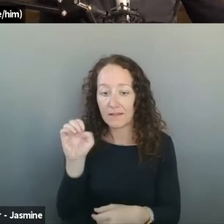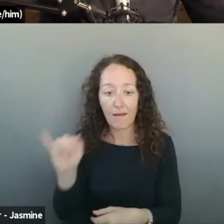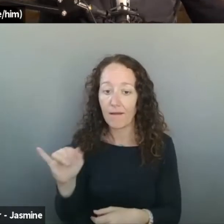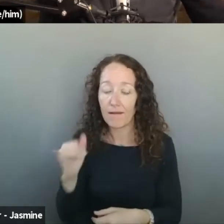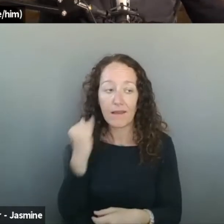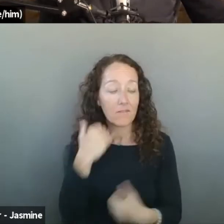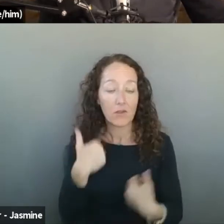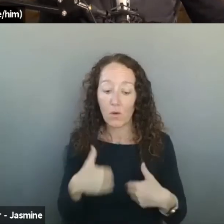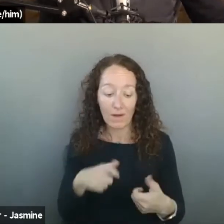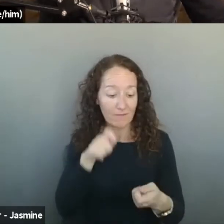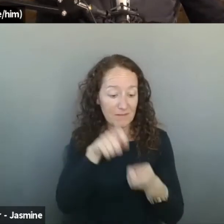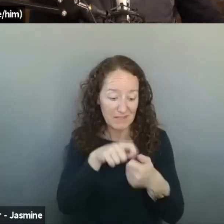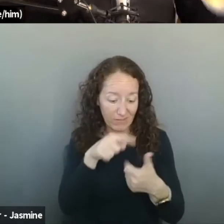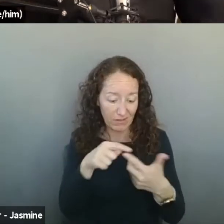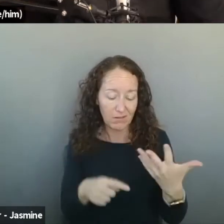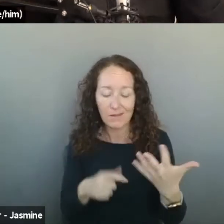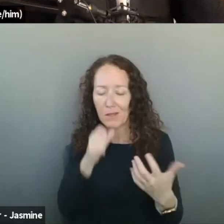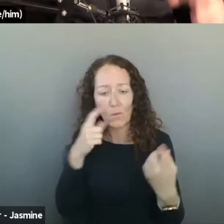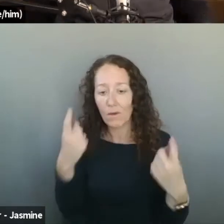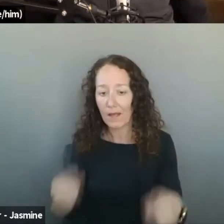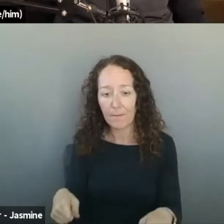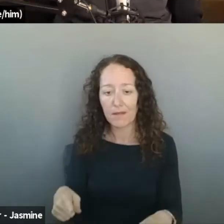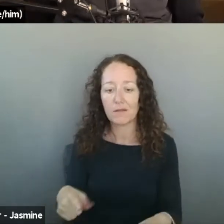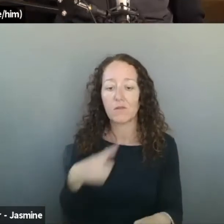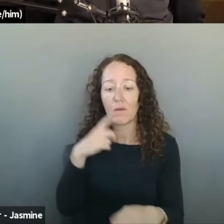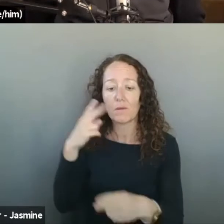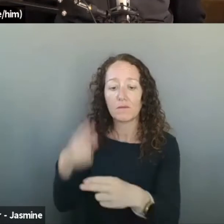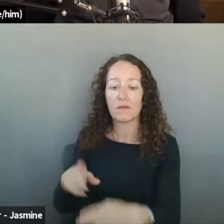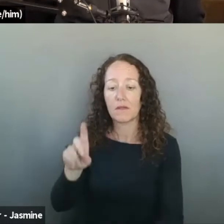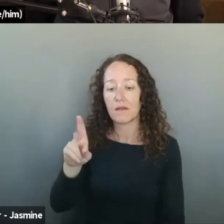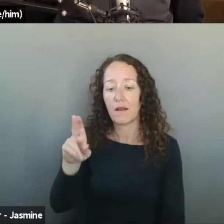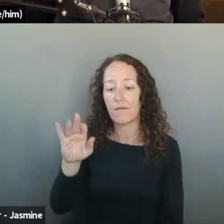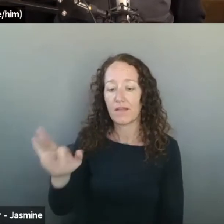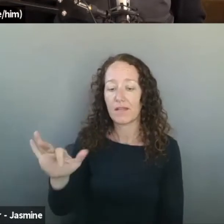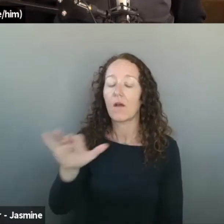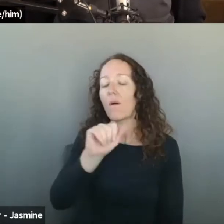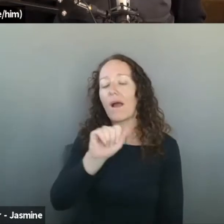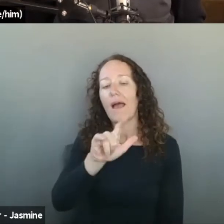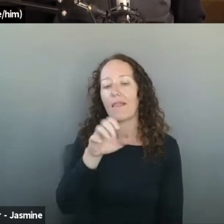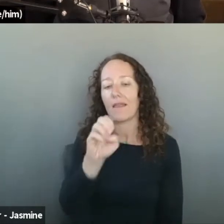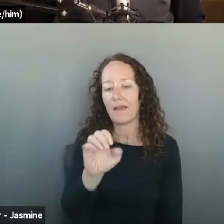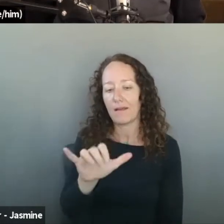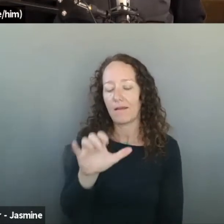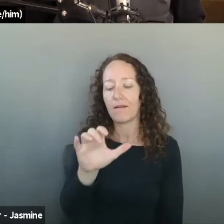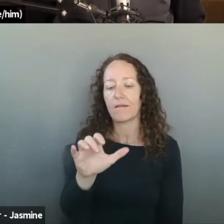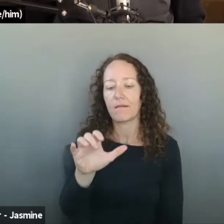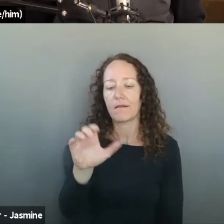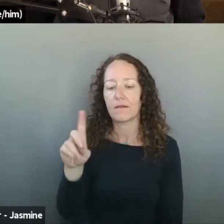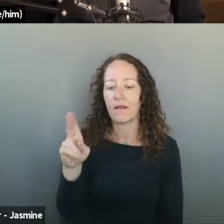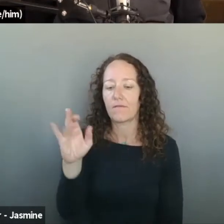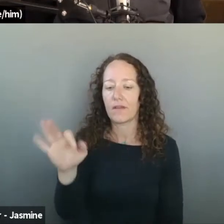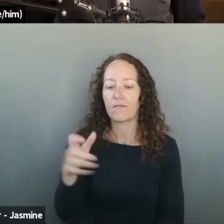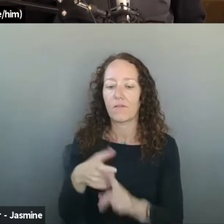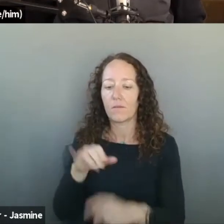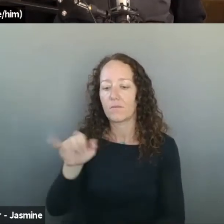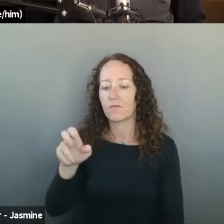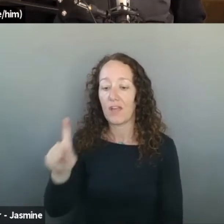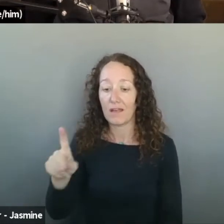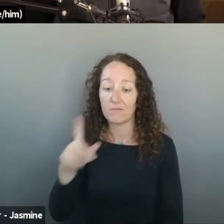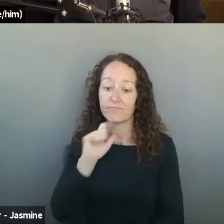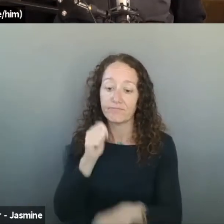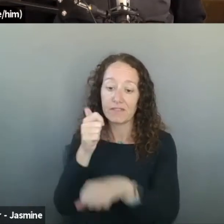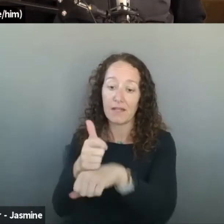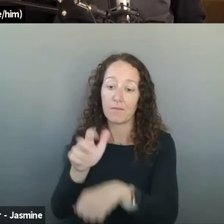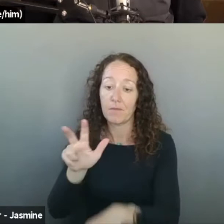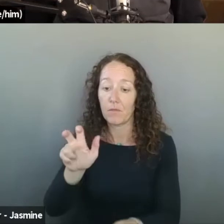Duffy at Jack for the 365 reparations project that is totally transforming